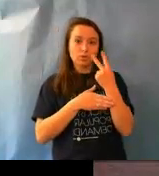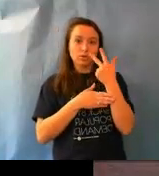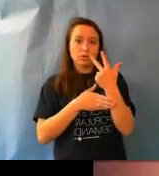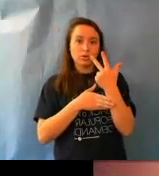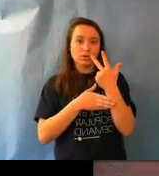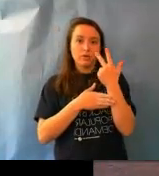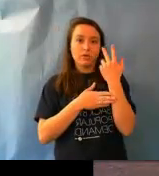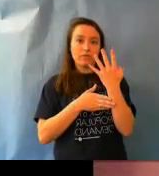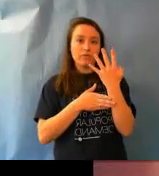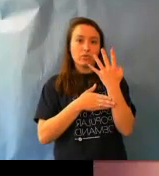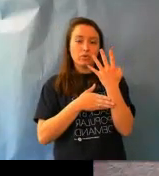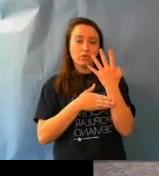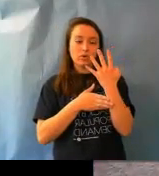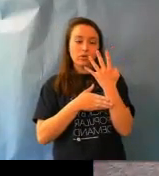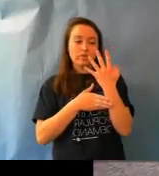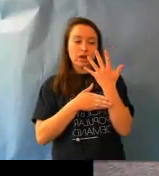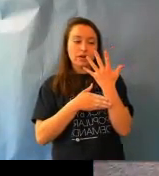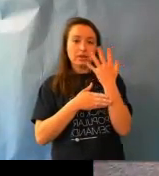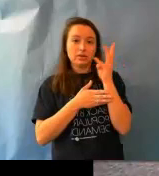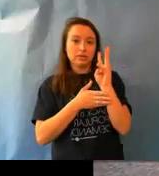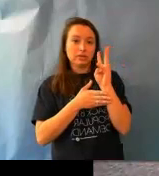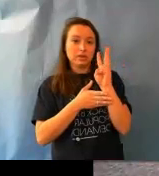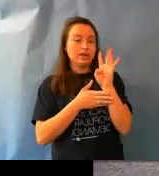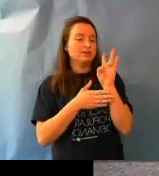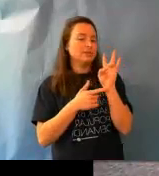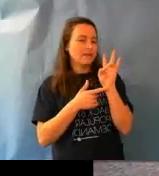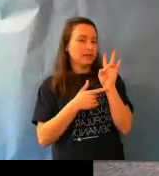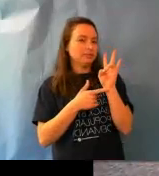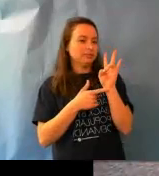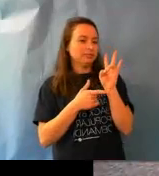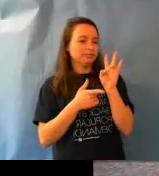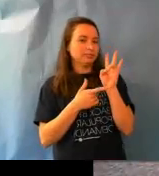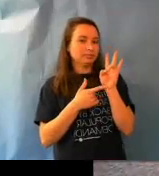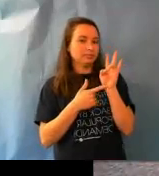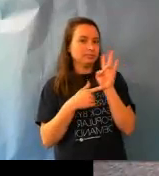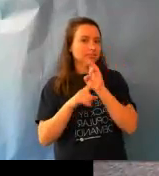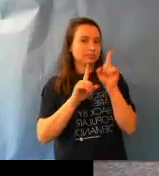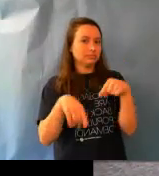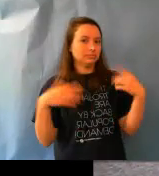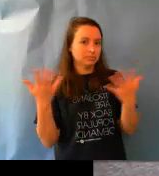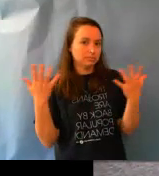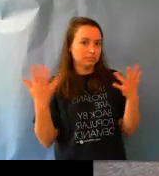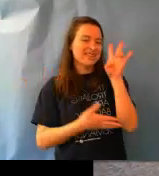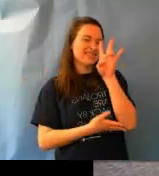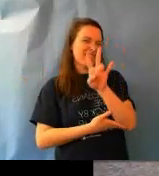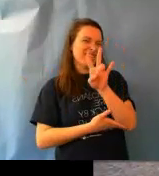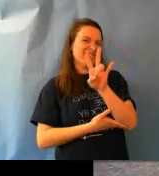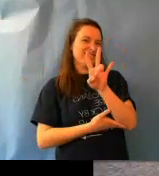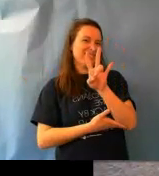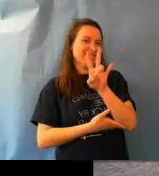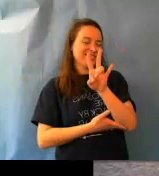2, 3, 4, 5, 6, 7. So what's my answer?